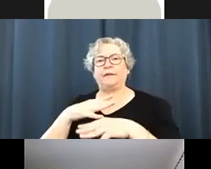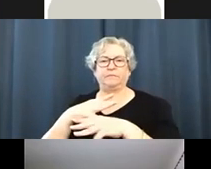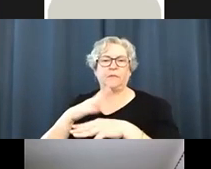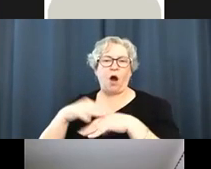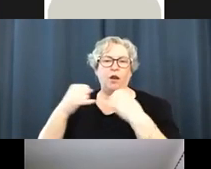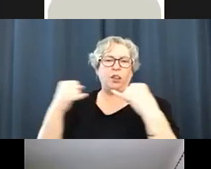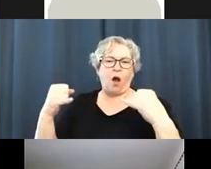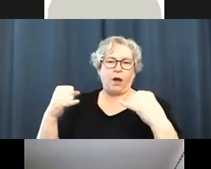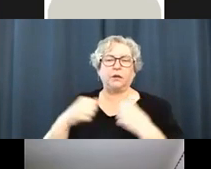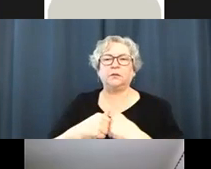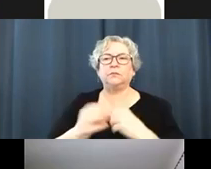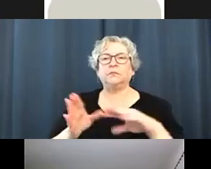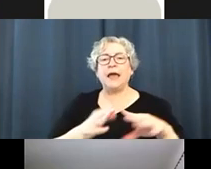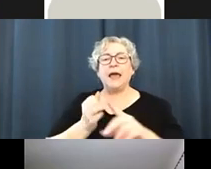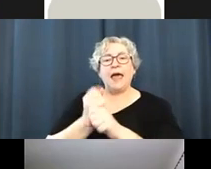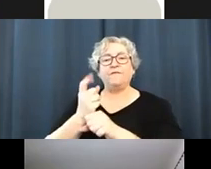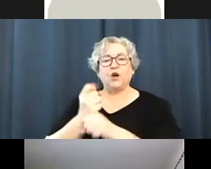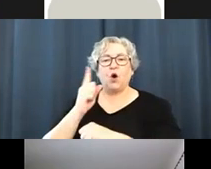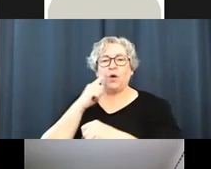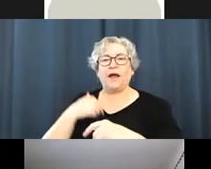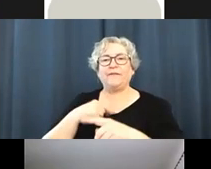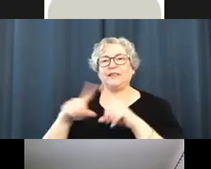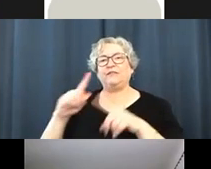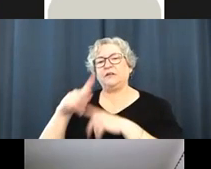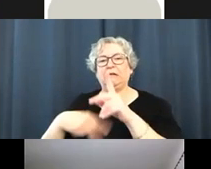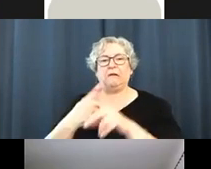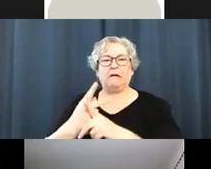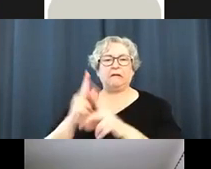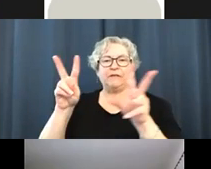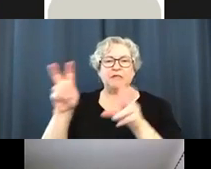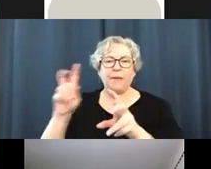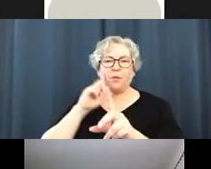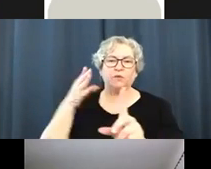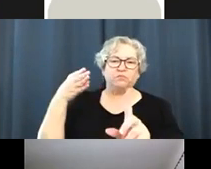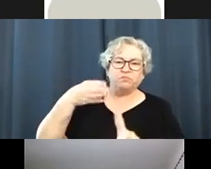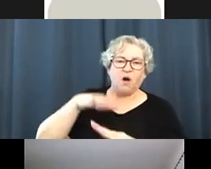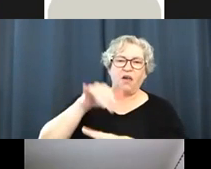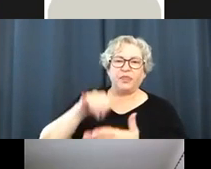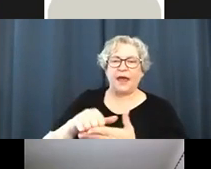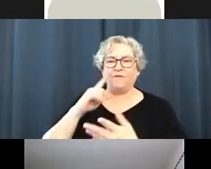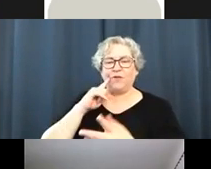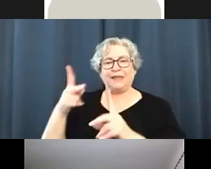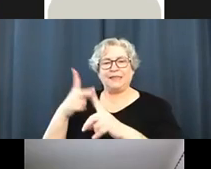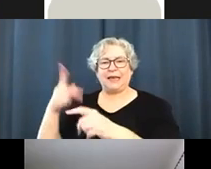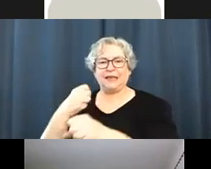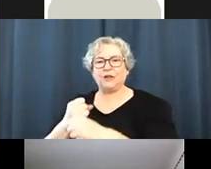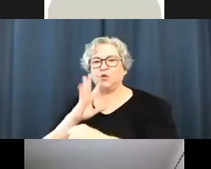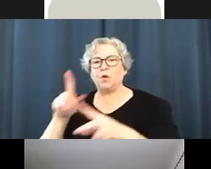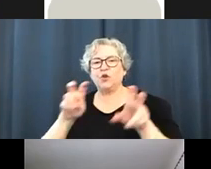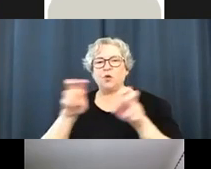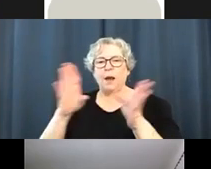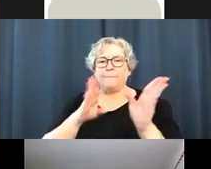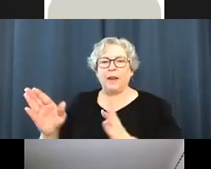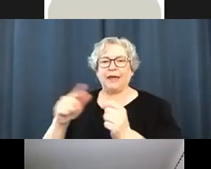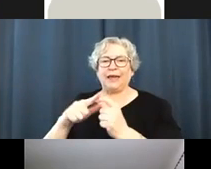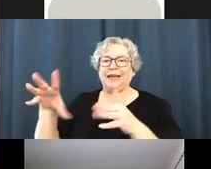And each year we will have a different topic that we center things around. So for example, year two is going to be transition planning within the